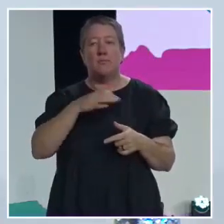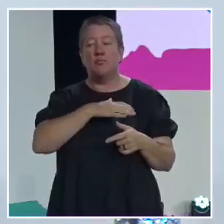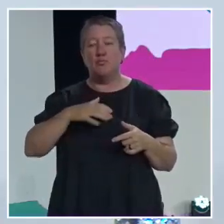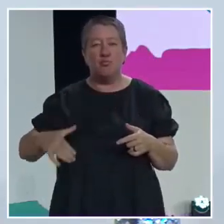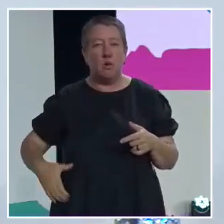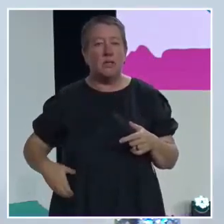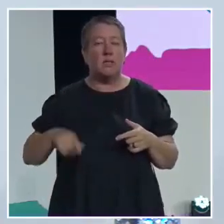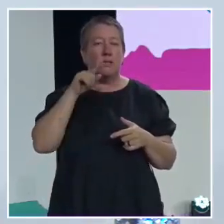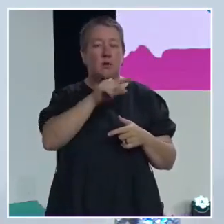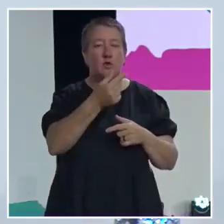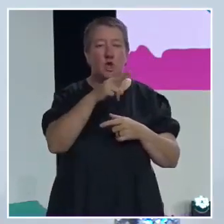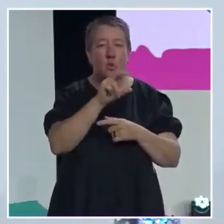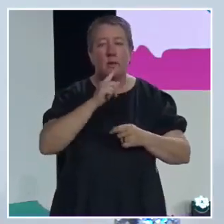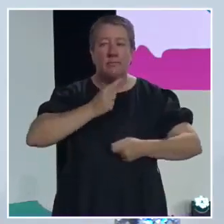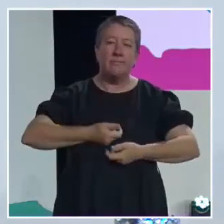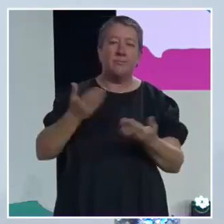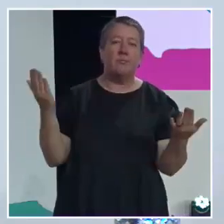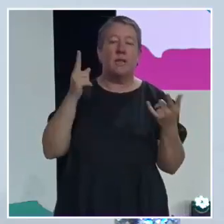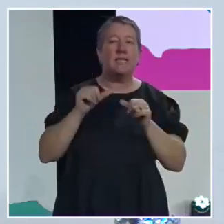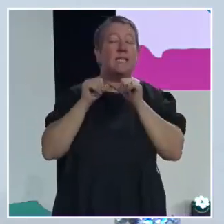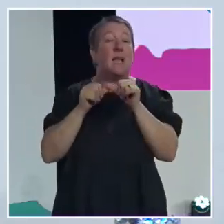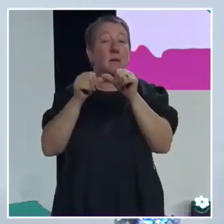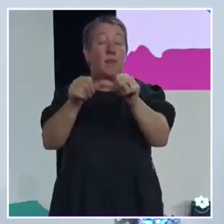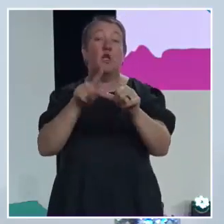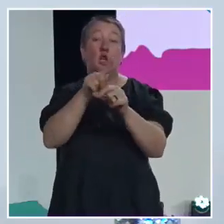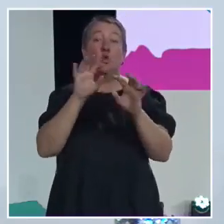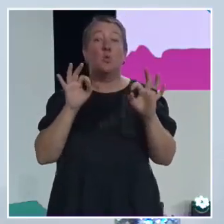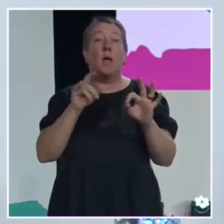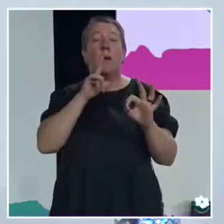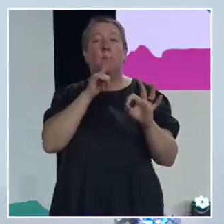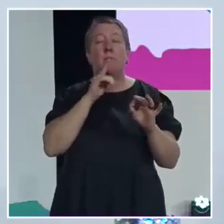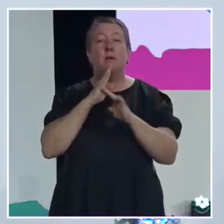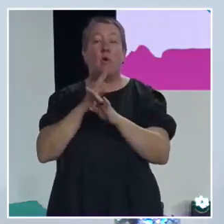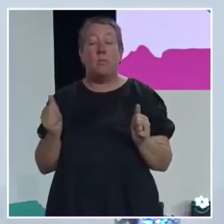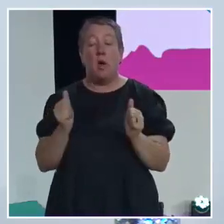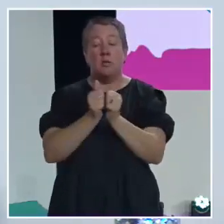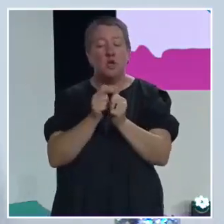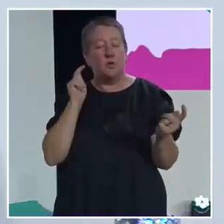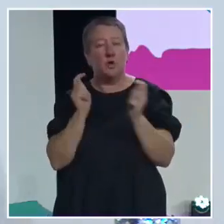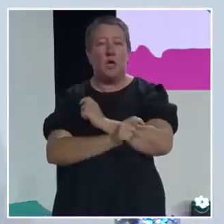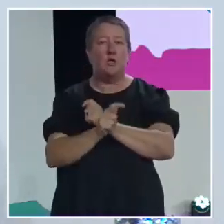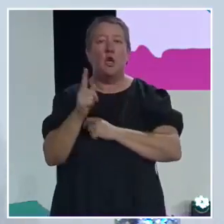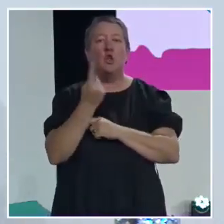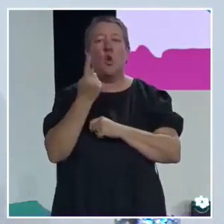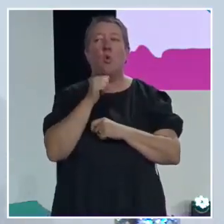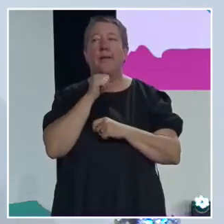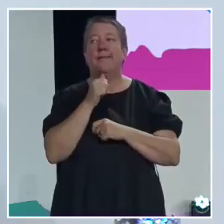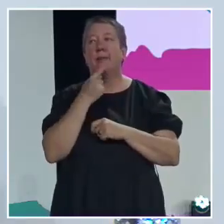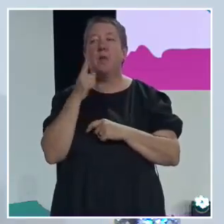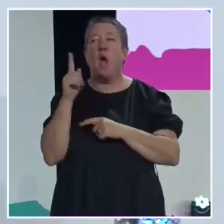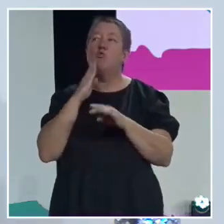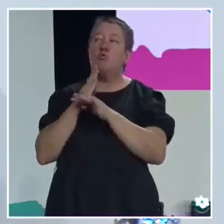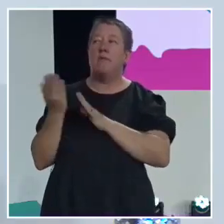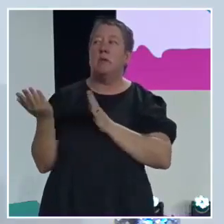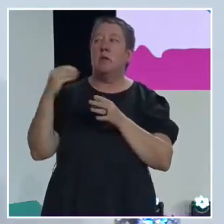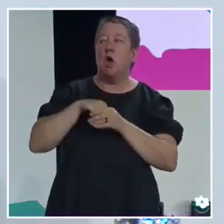there on solidarity, resilience, and sustainability to change that public-private partnership instead of just talking about crowding in or